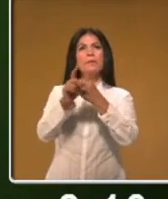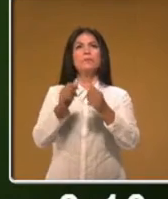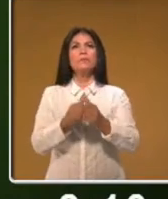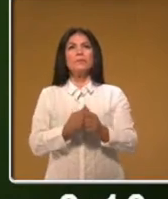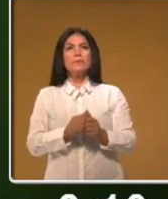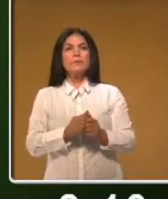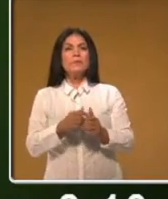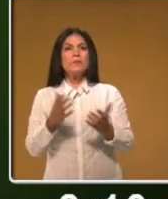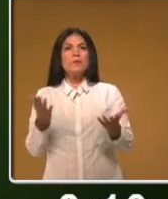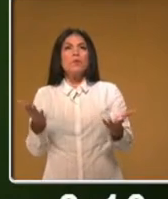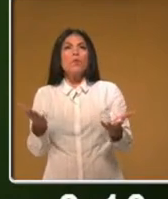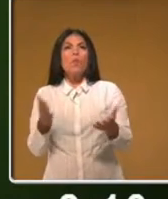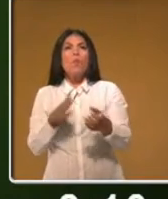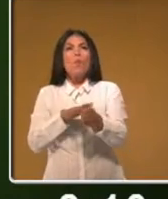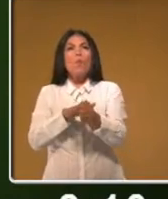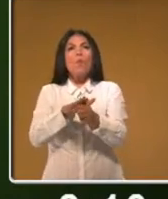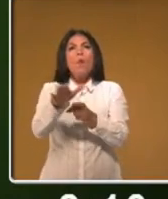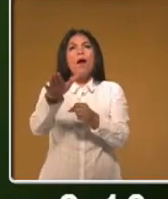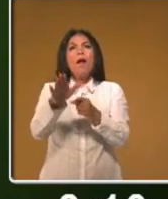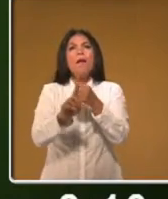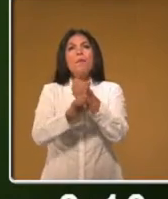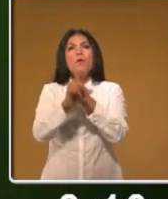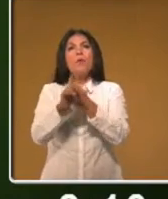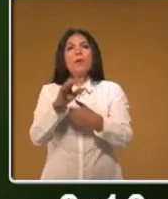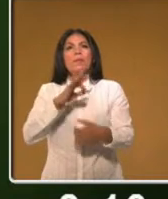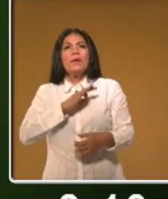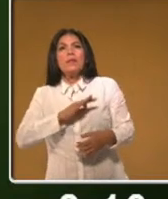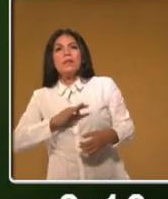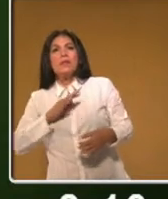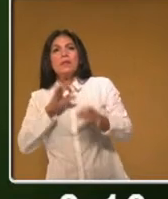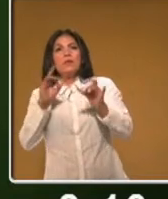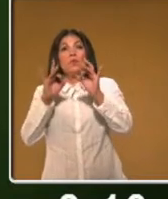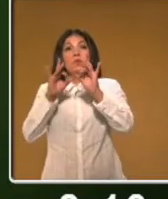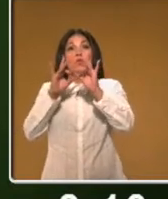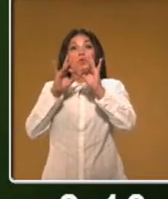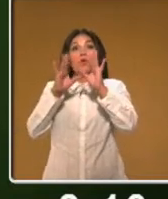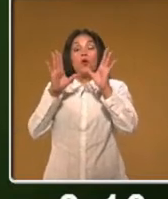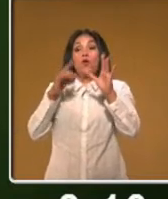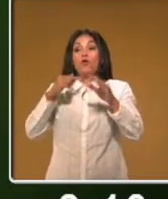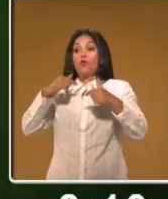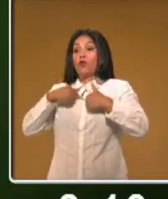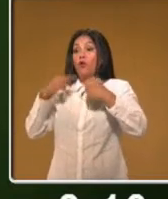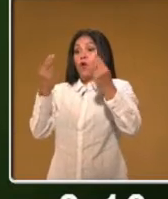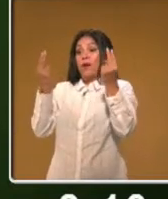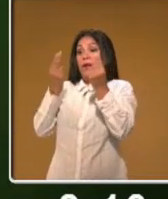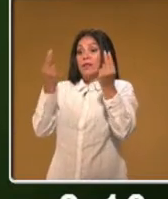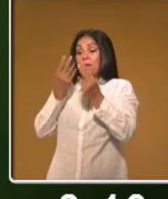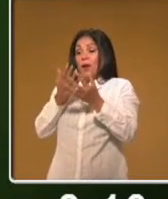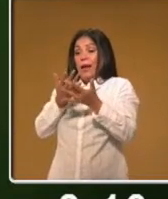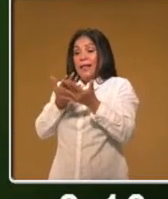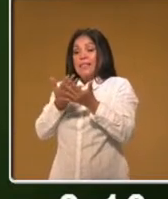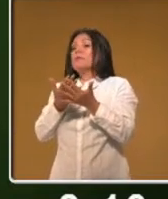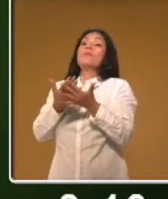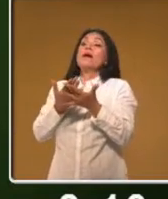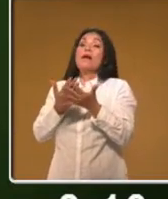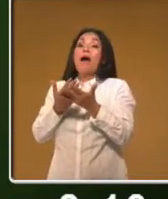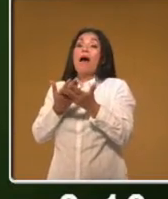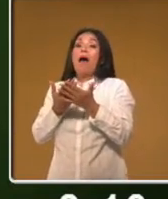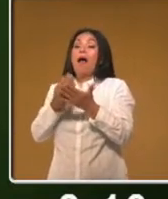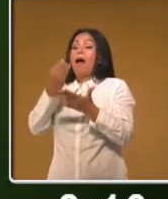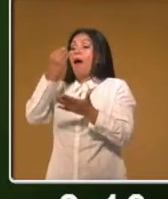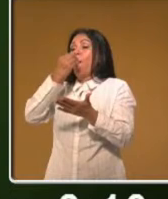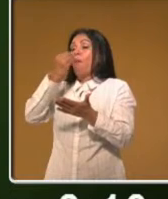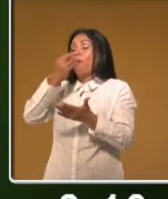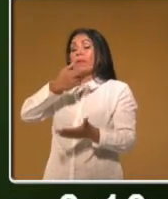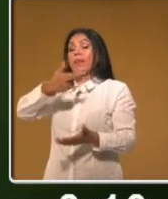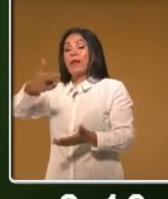our problem to the manager in the restaurant, to the chef, when the tacos are very cold, when